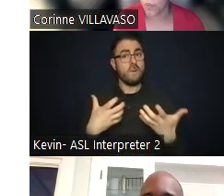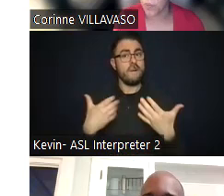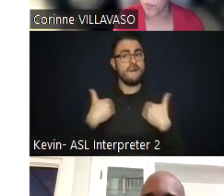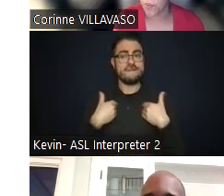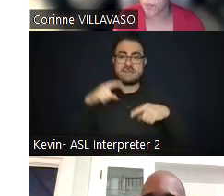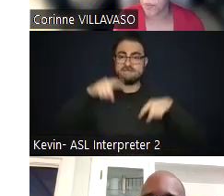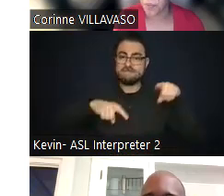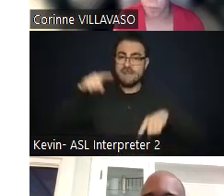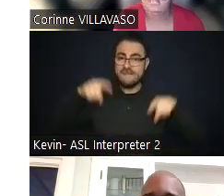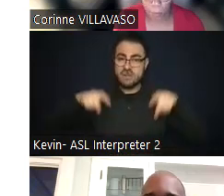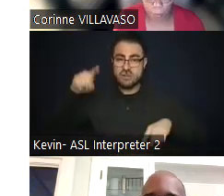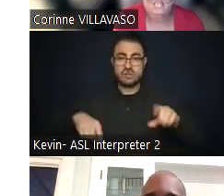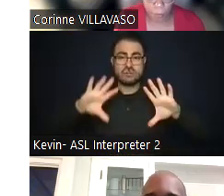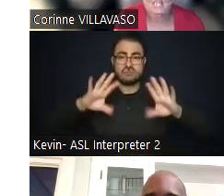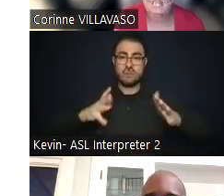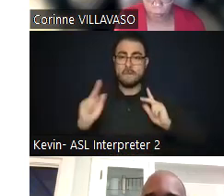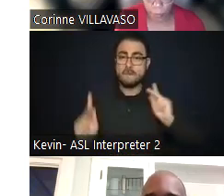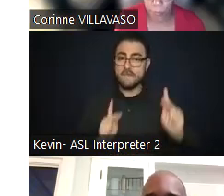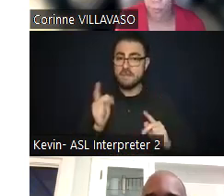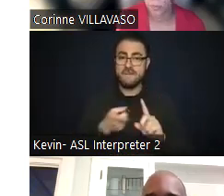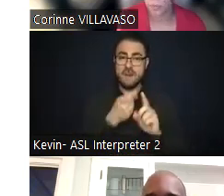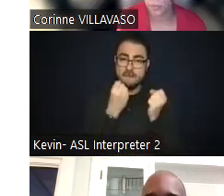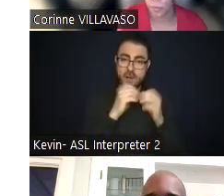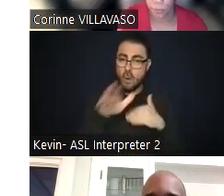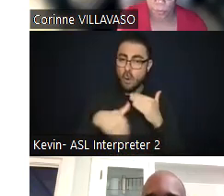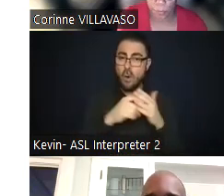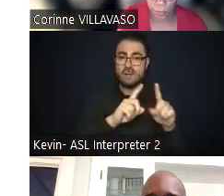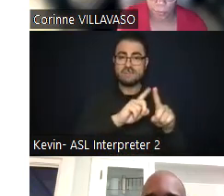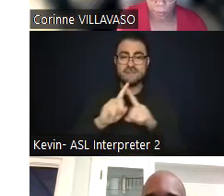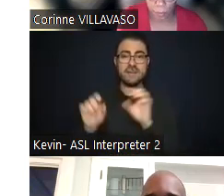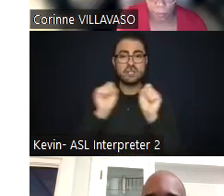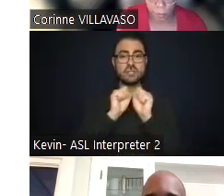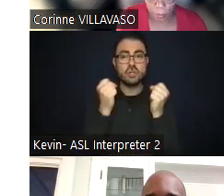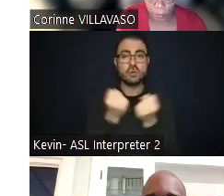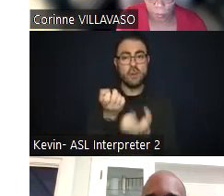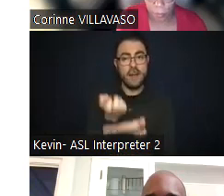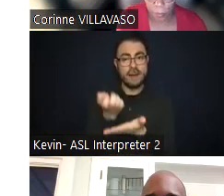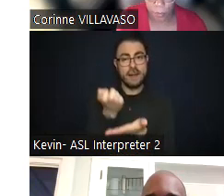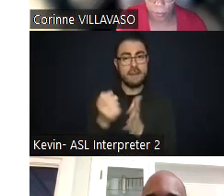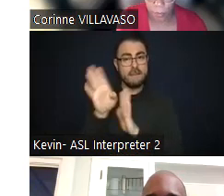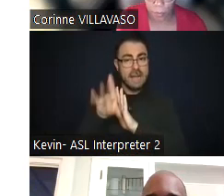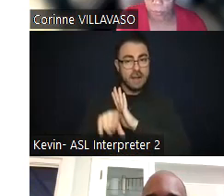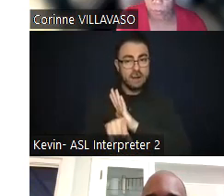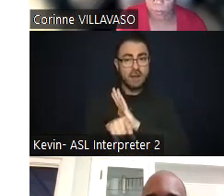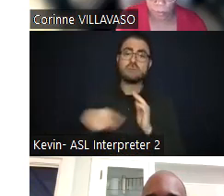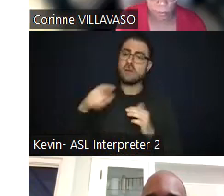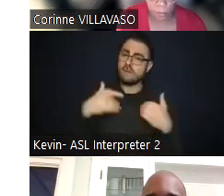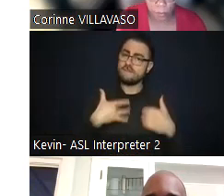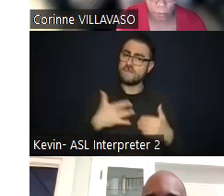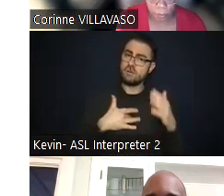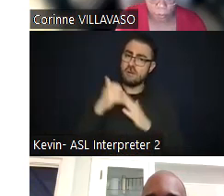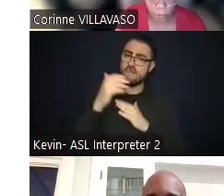people from all socioeconomic backgrounds to be able to comfortably participate, not those who